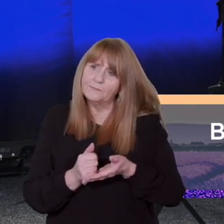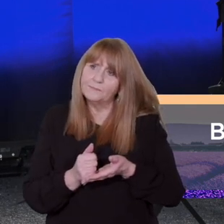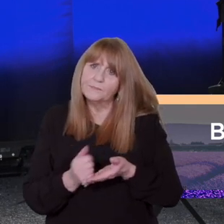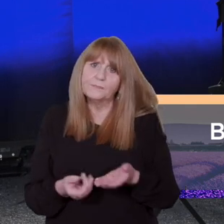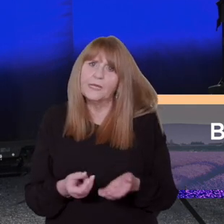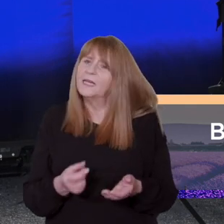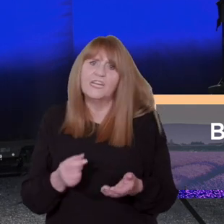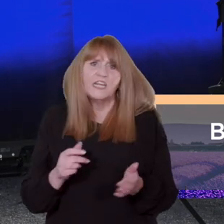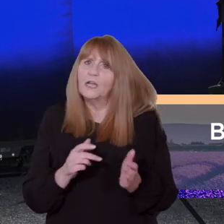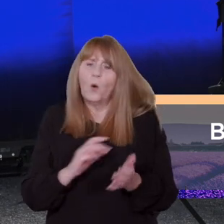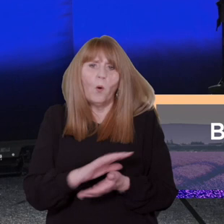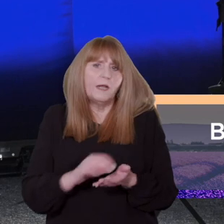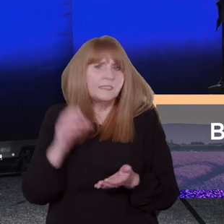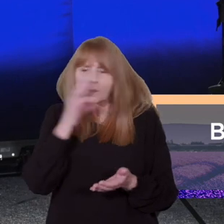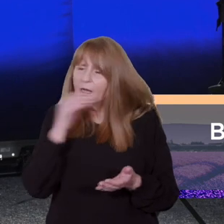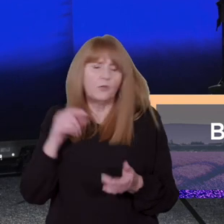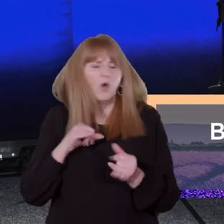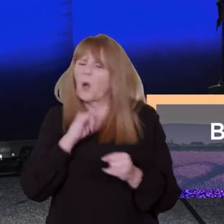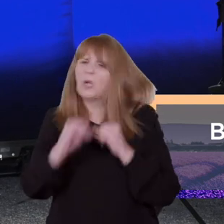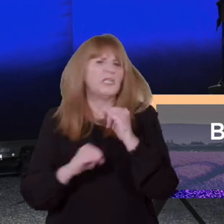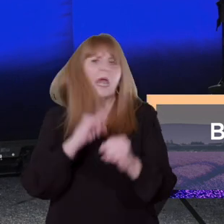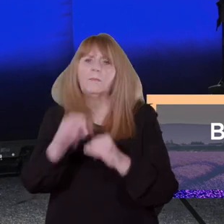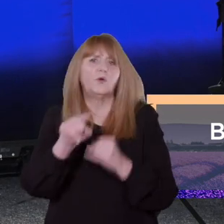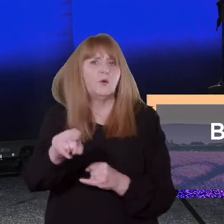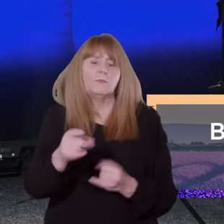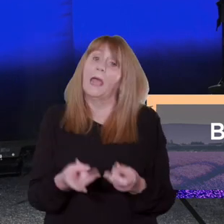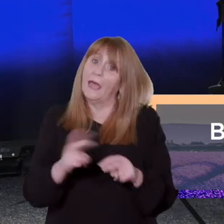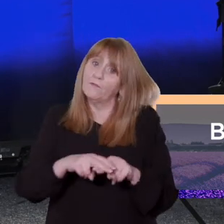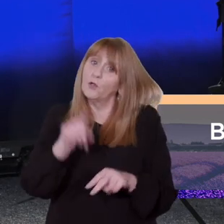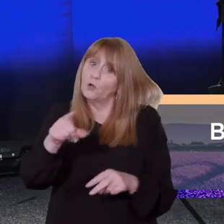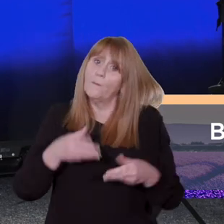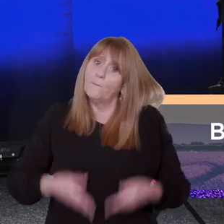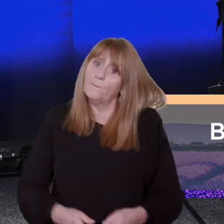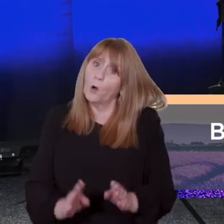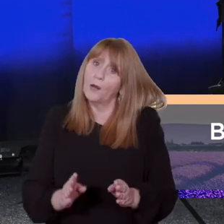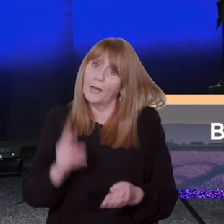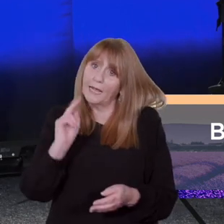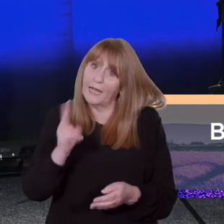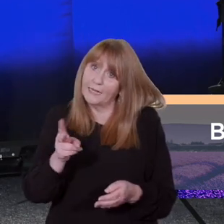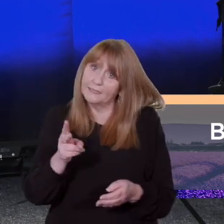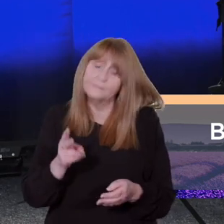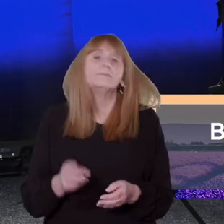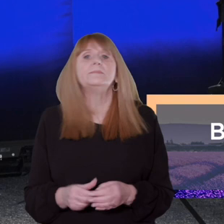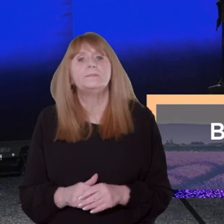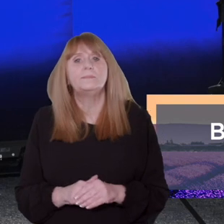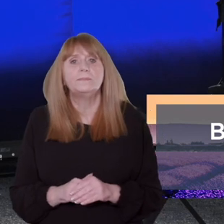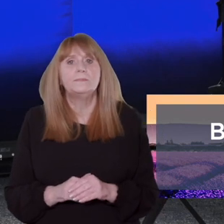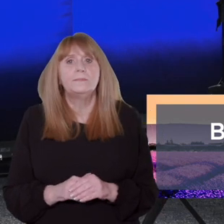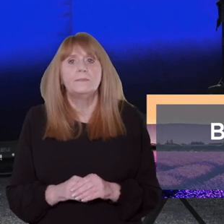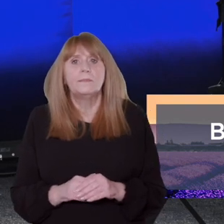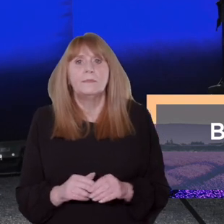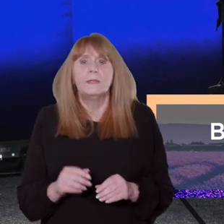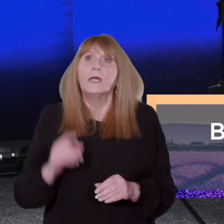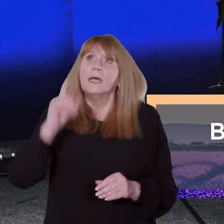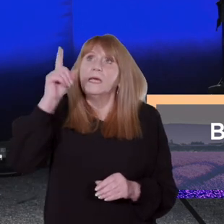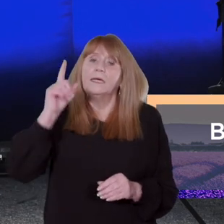support you and strengthen you. We go on to read, he's our intercessor. He's standing on our behalf to see that we're strong. He's our